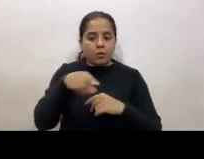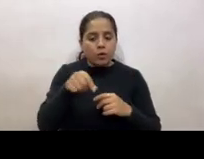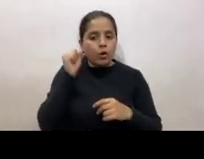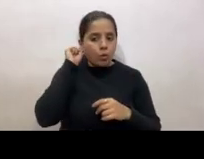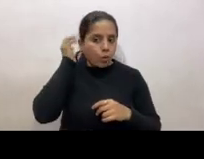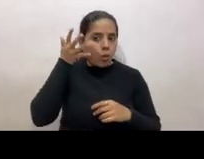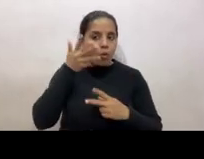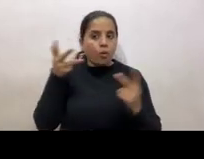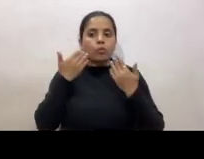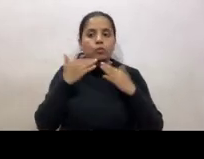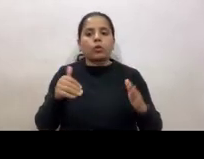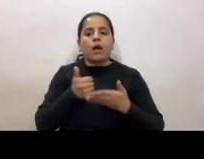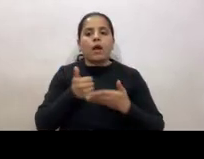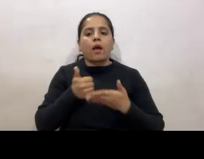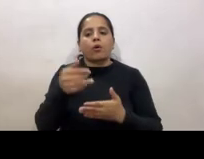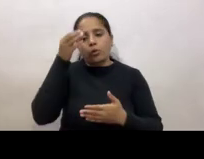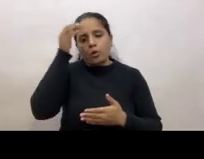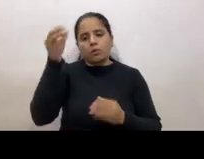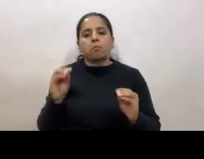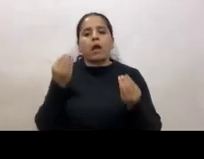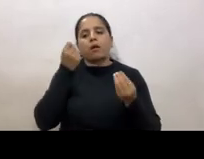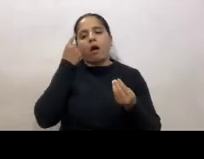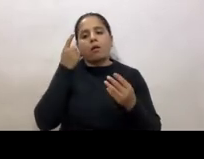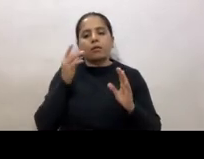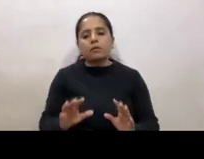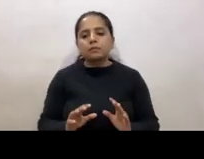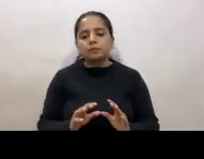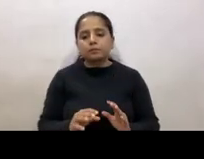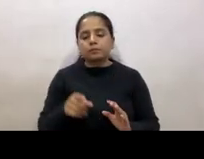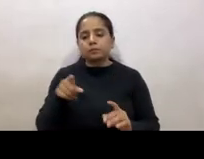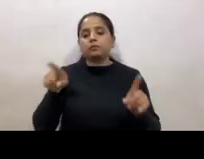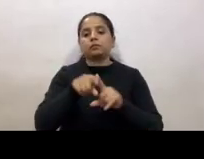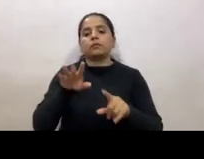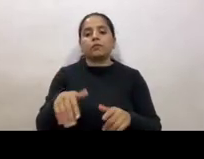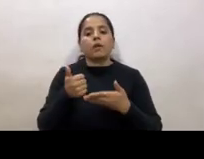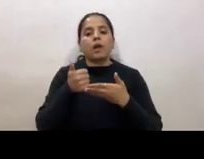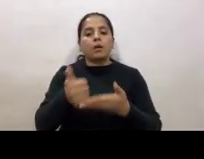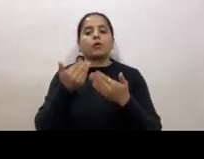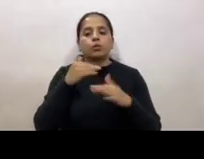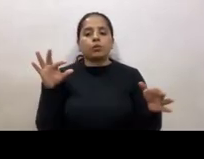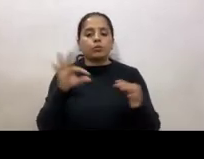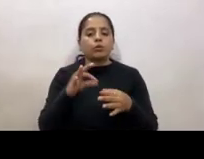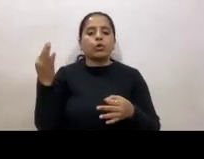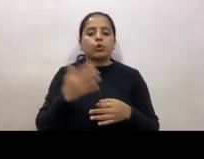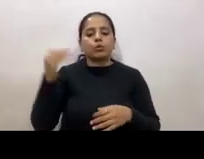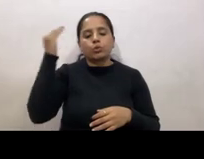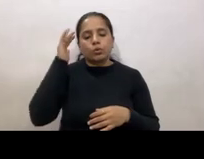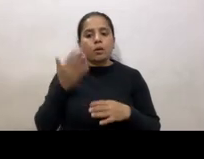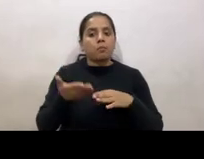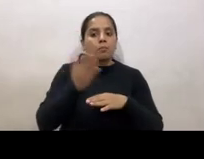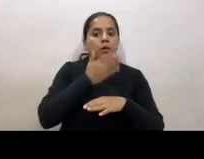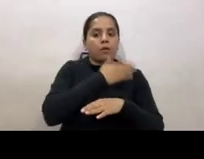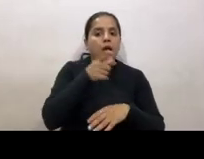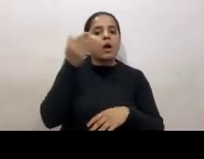load, helping students to understand the concepts better. And it also helps students to connect the new knowledge with the previous knowledge that